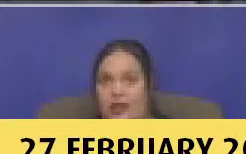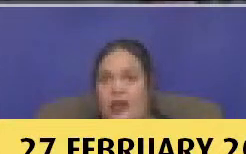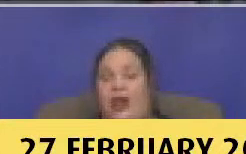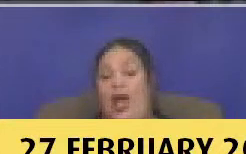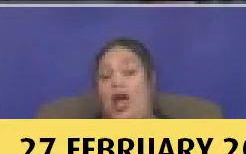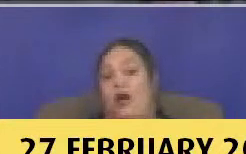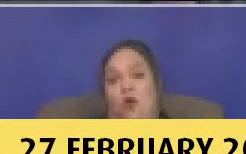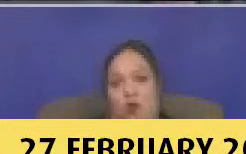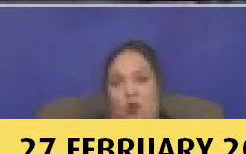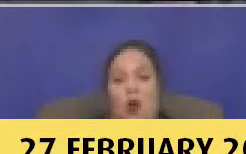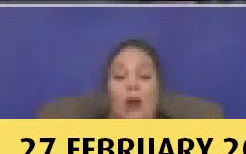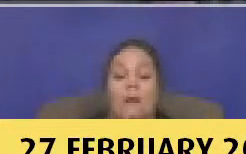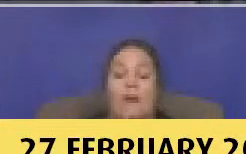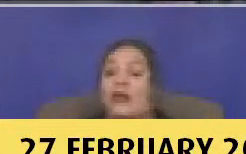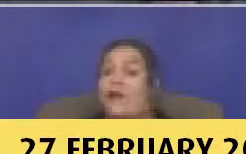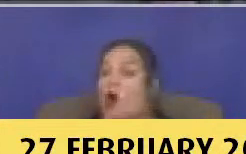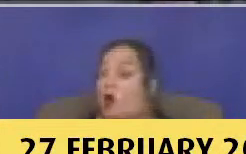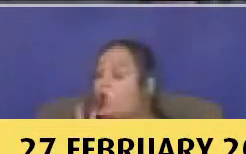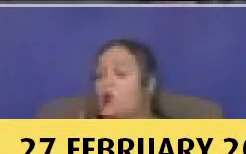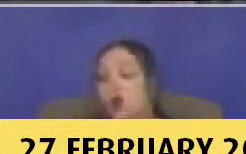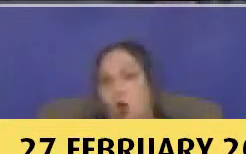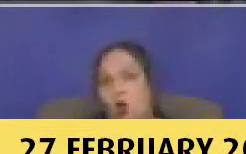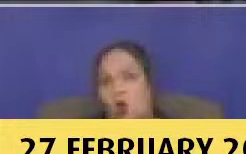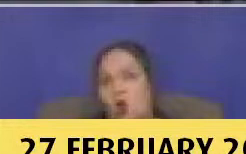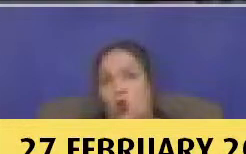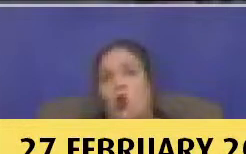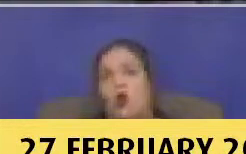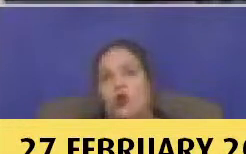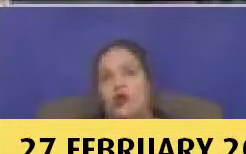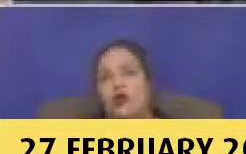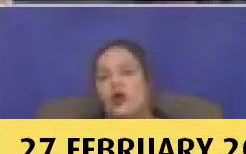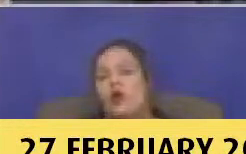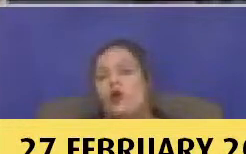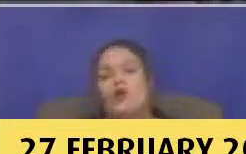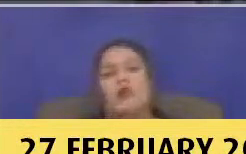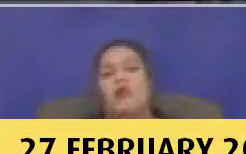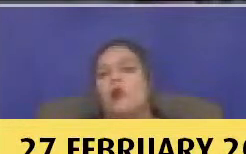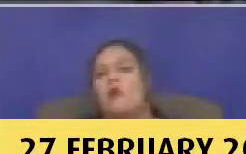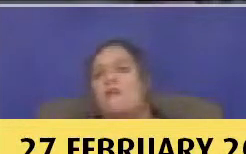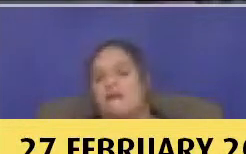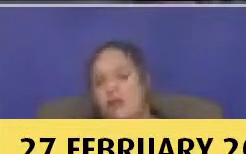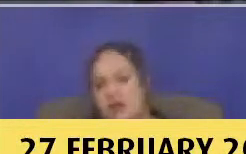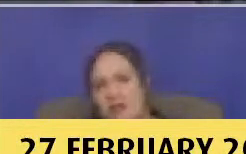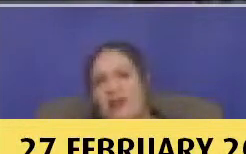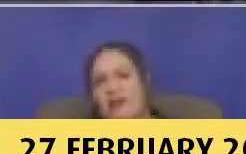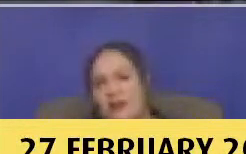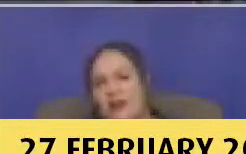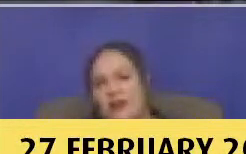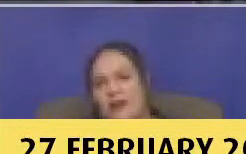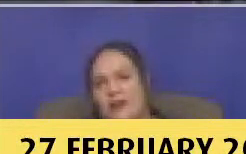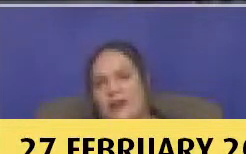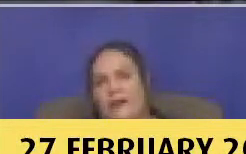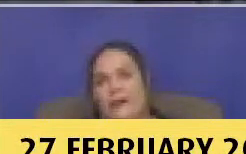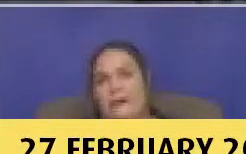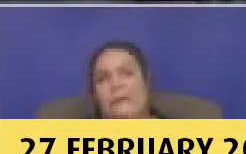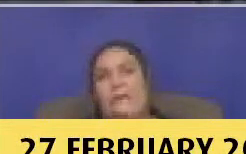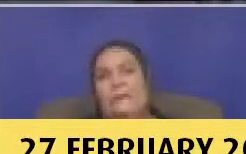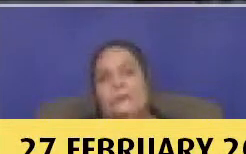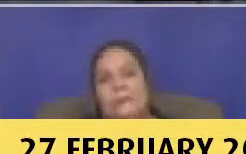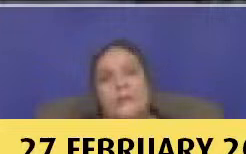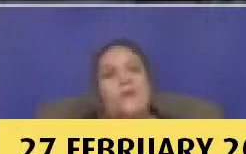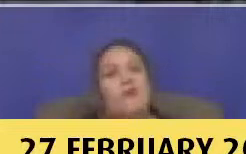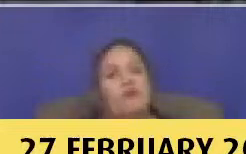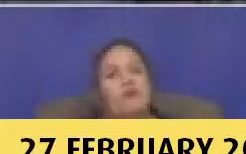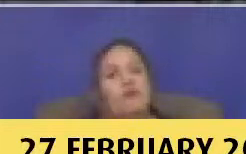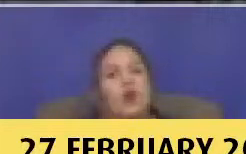how? If your answer is no, what are the shortcomings? And what then